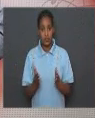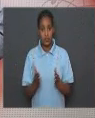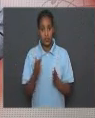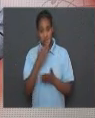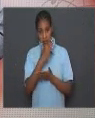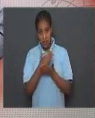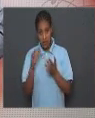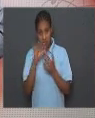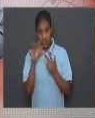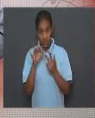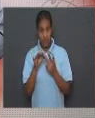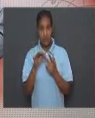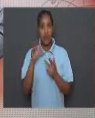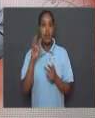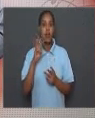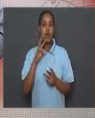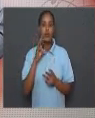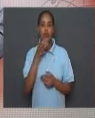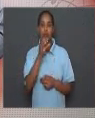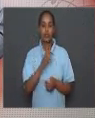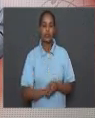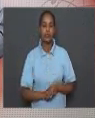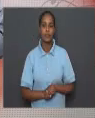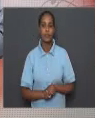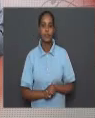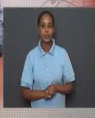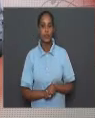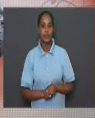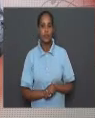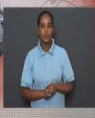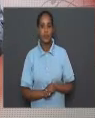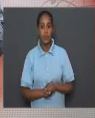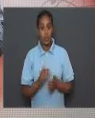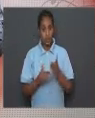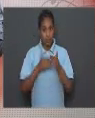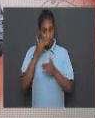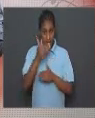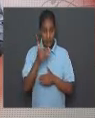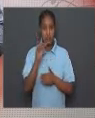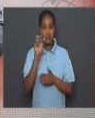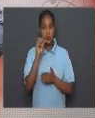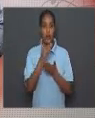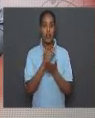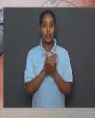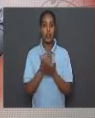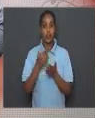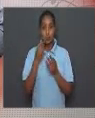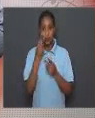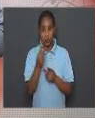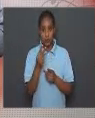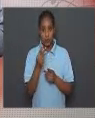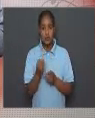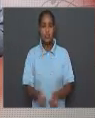some selected aqueous solutions. Over the next few lessons, we will look